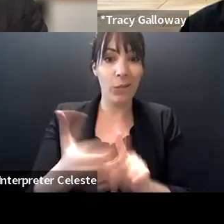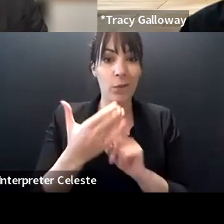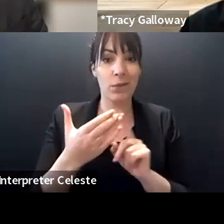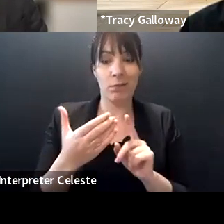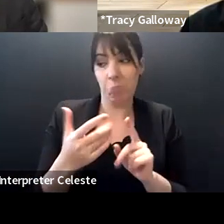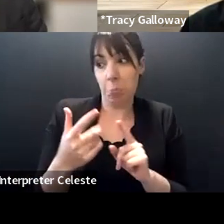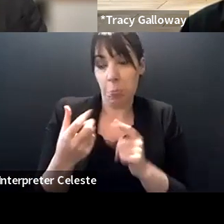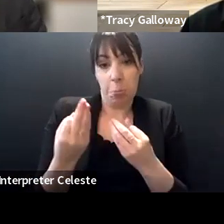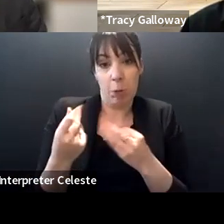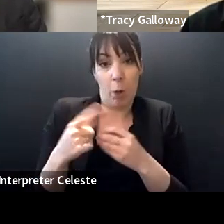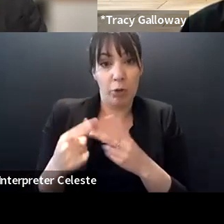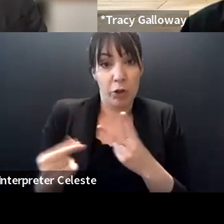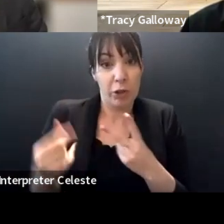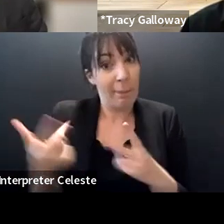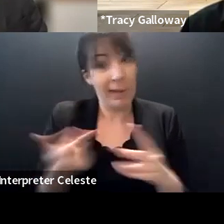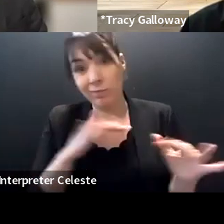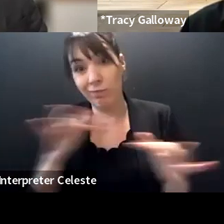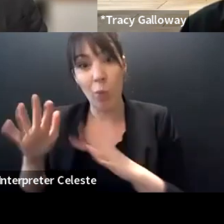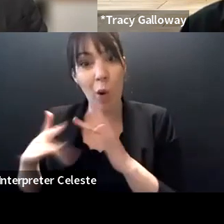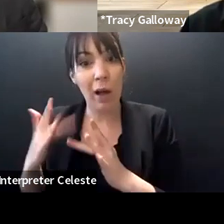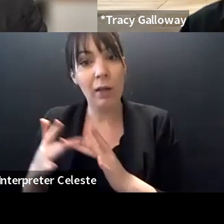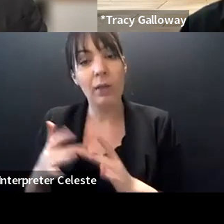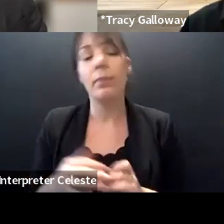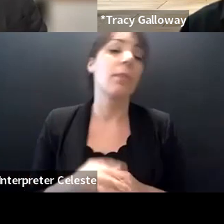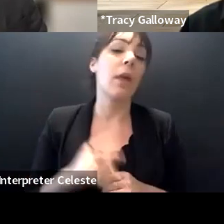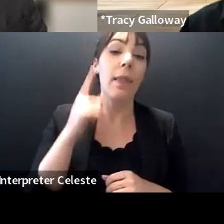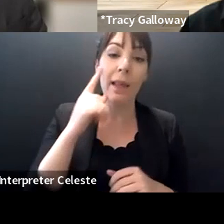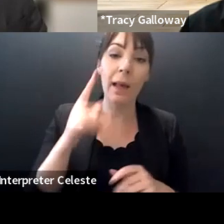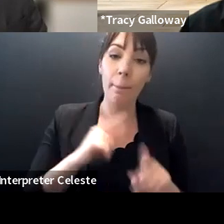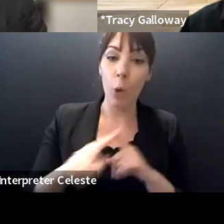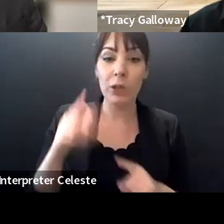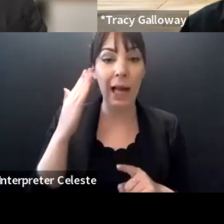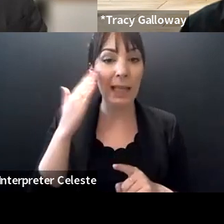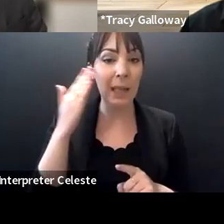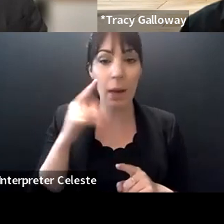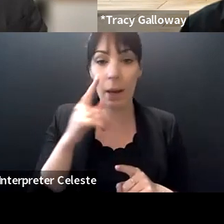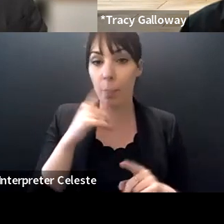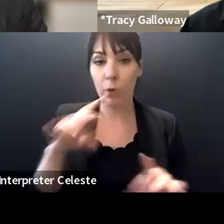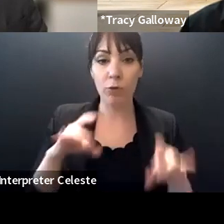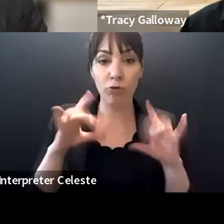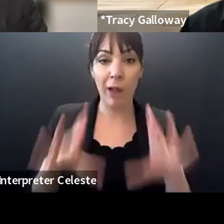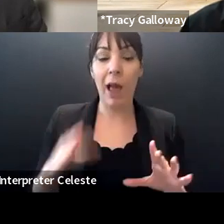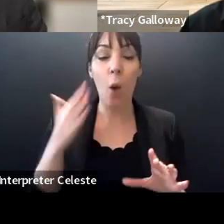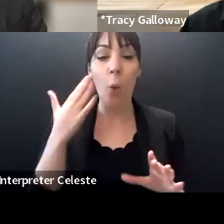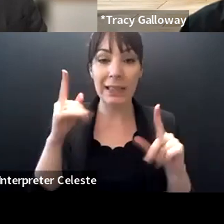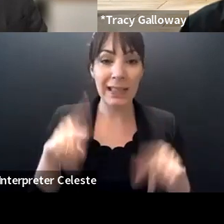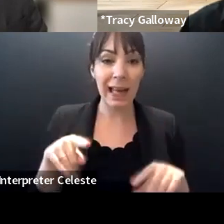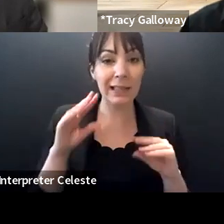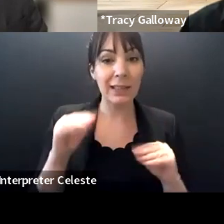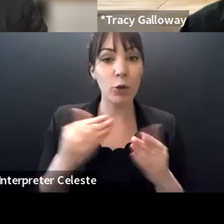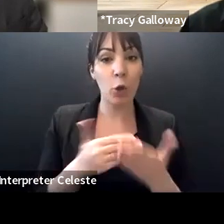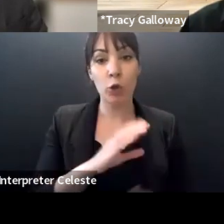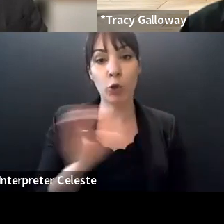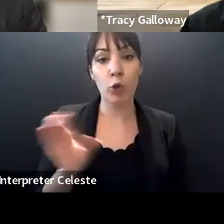Like most academics around Australia, I think people went and started teaching via Zoom, and it was almost